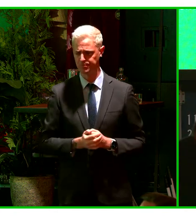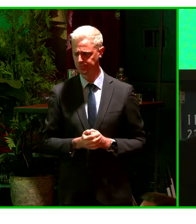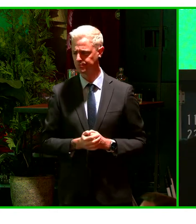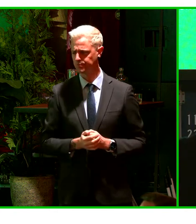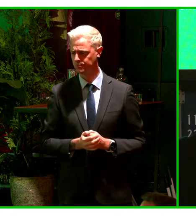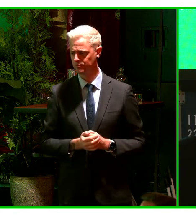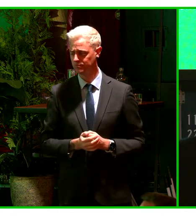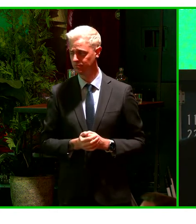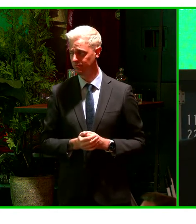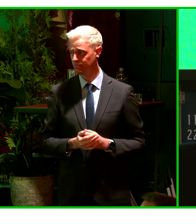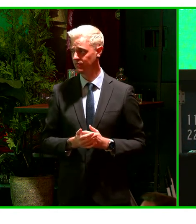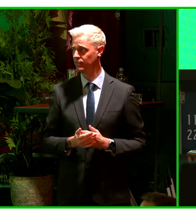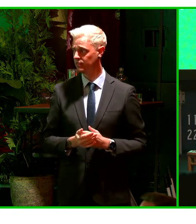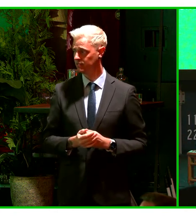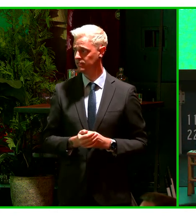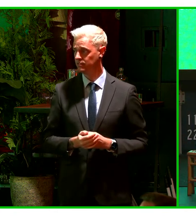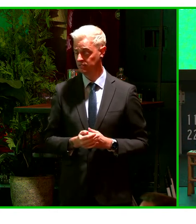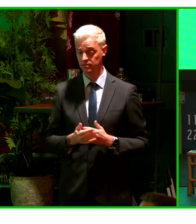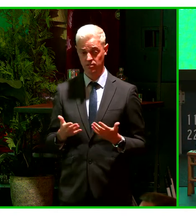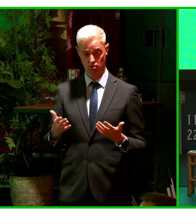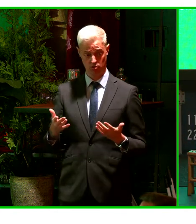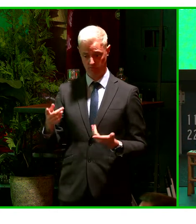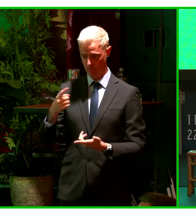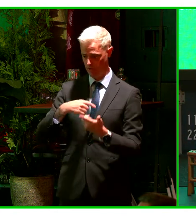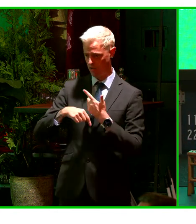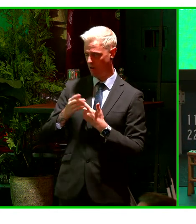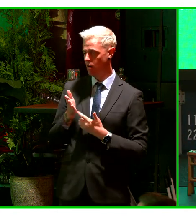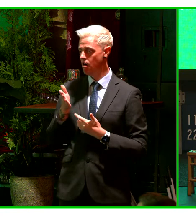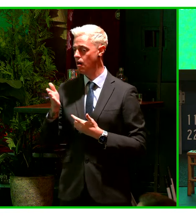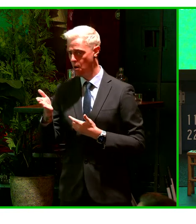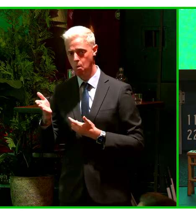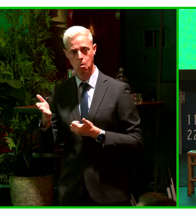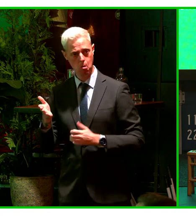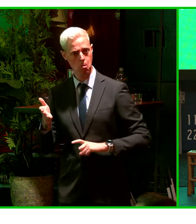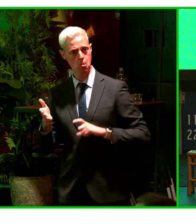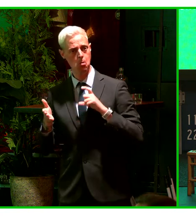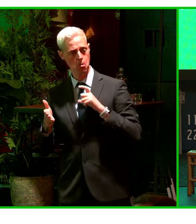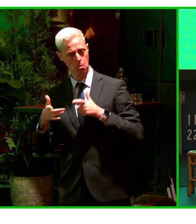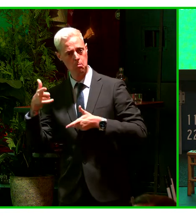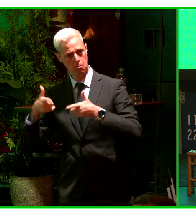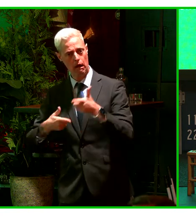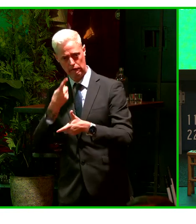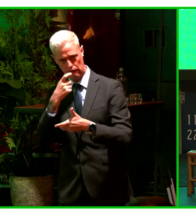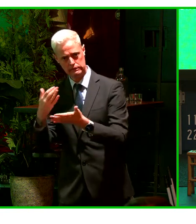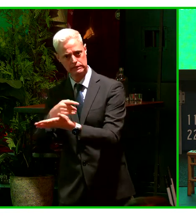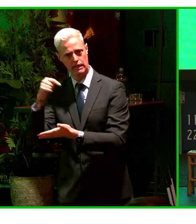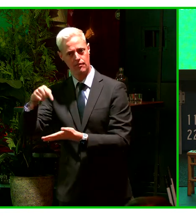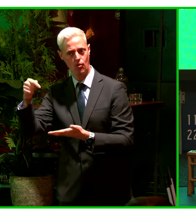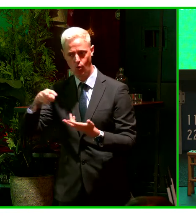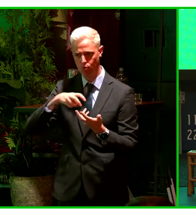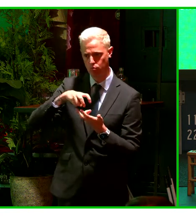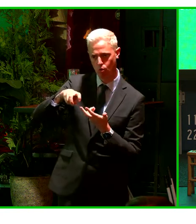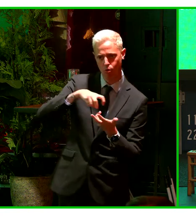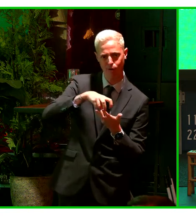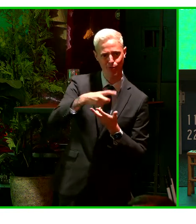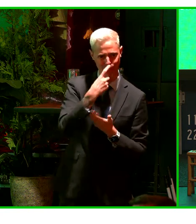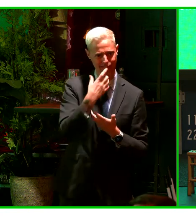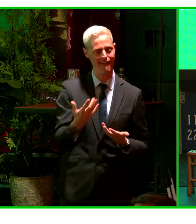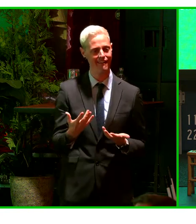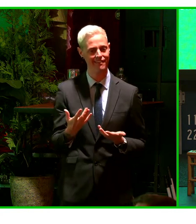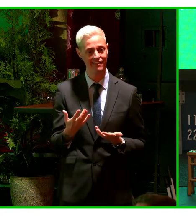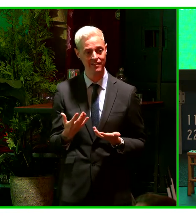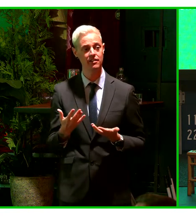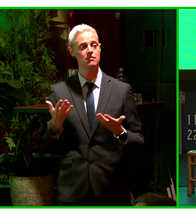quality infrastructure that gives people the confidence to ride their bikes and walk accordingly. But for me, I think we also got to